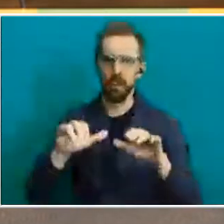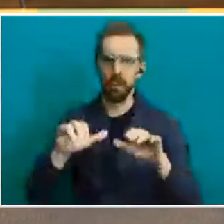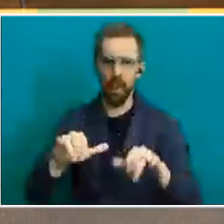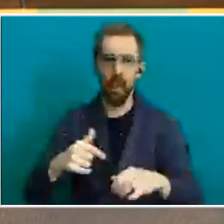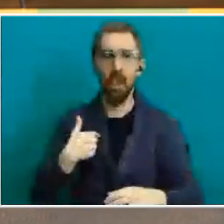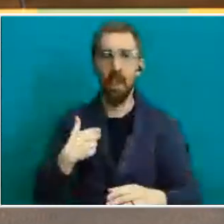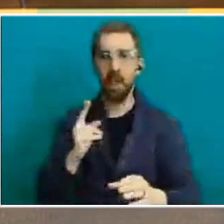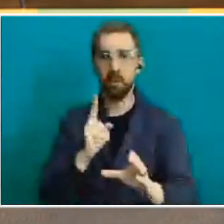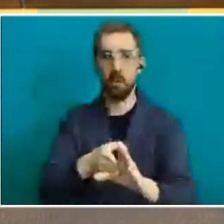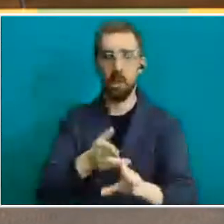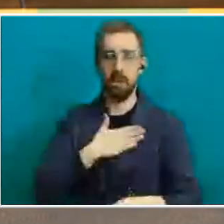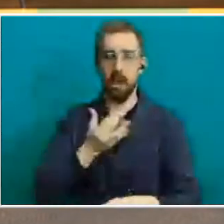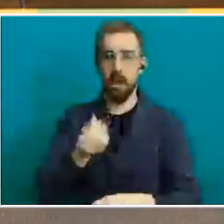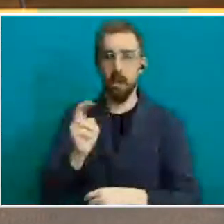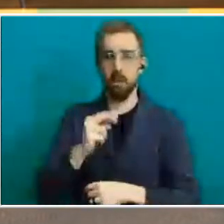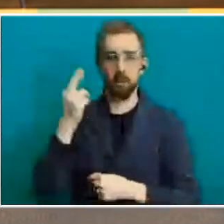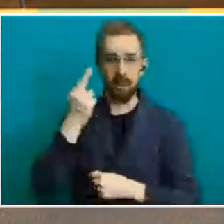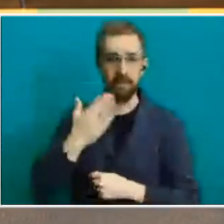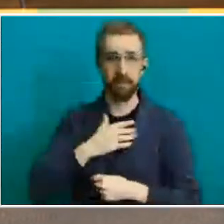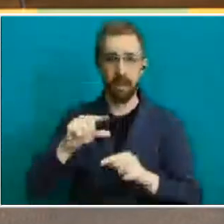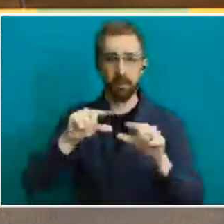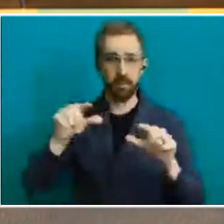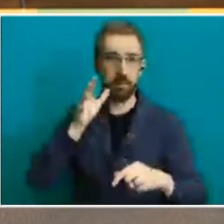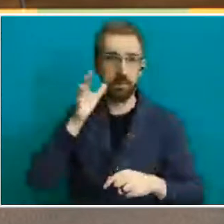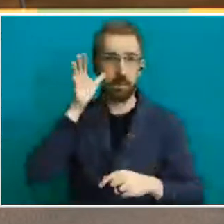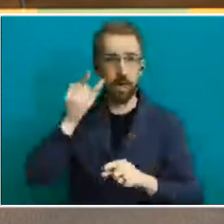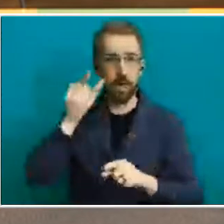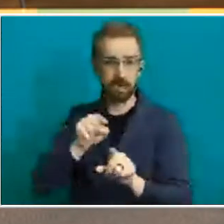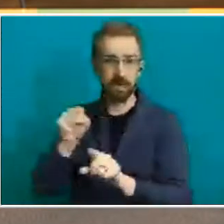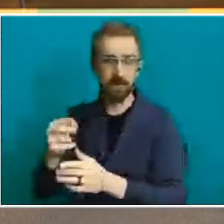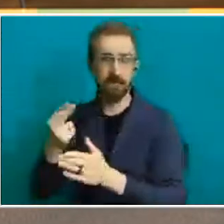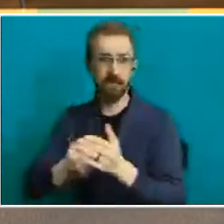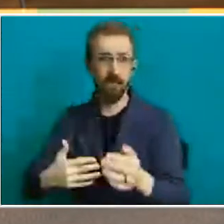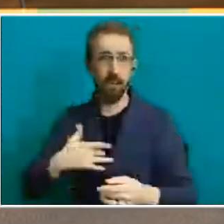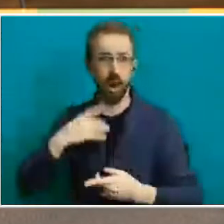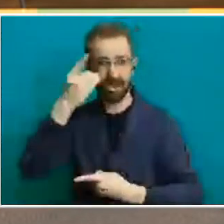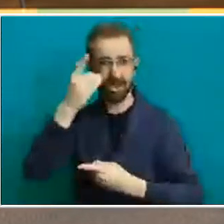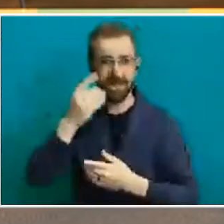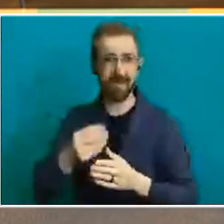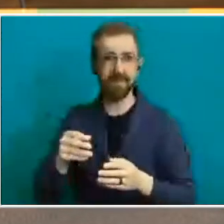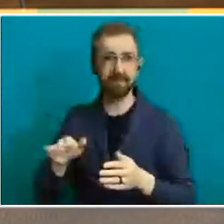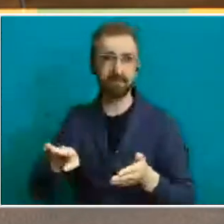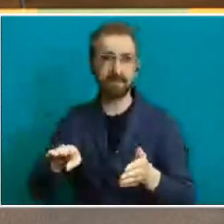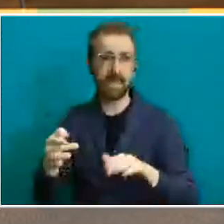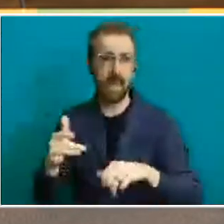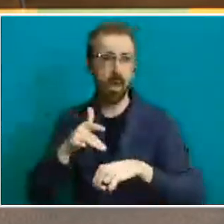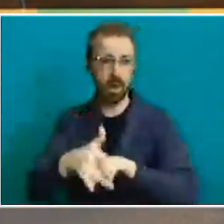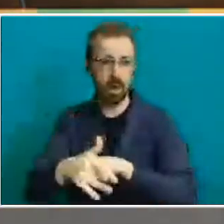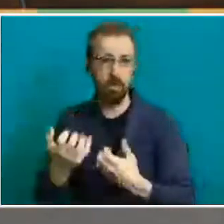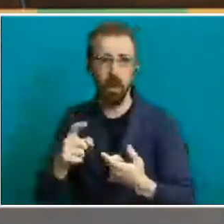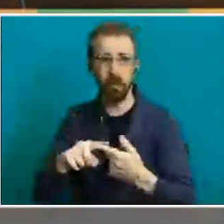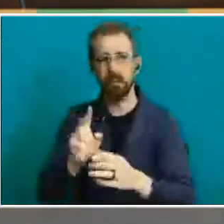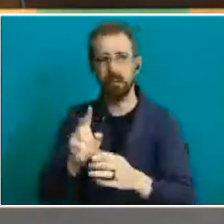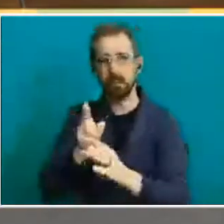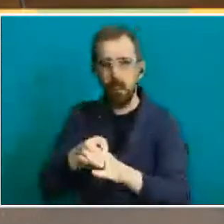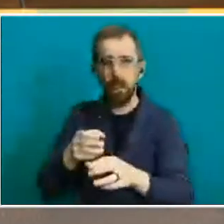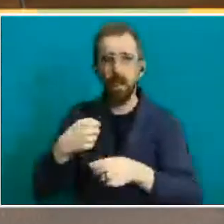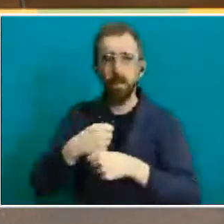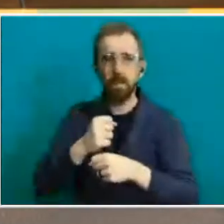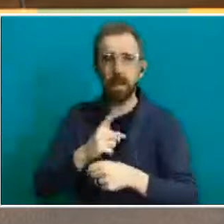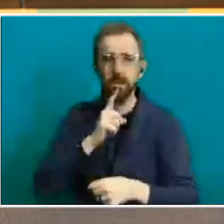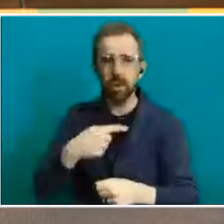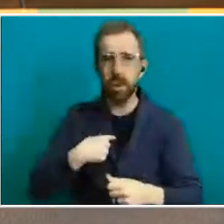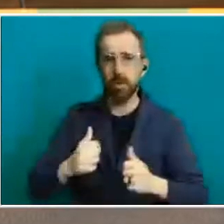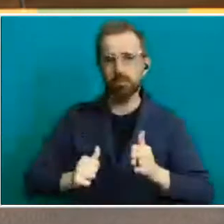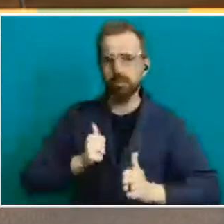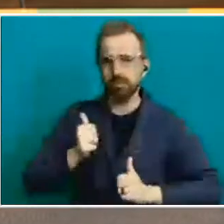my grandparents died early on of heart disease, so I wanted to join the program to try and be more proactive instead of